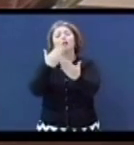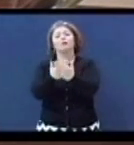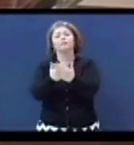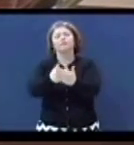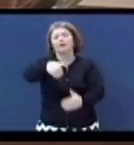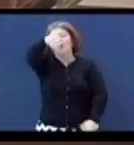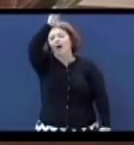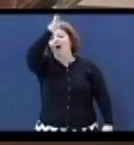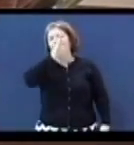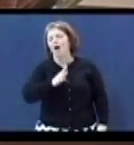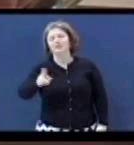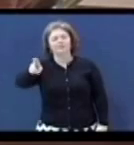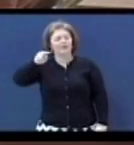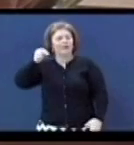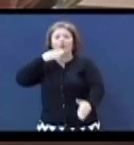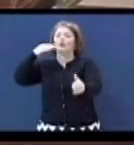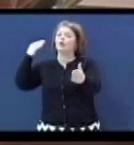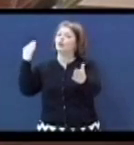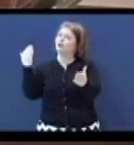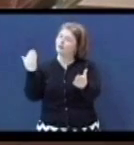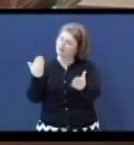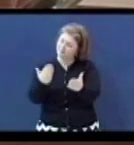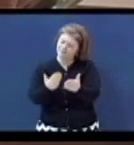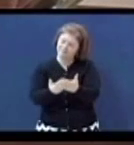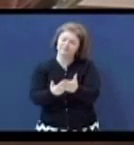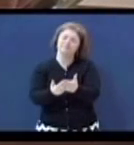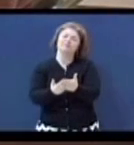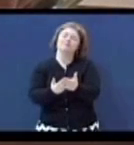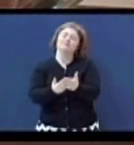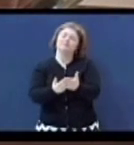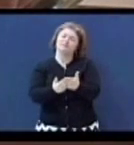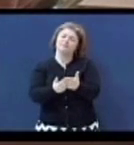all, God's been good.